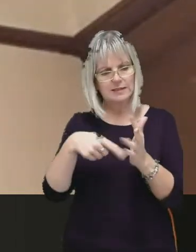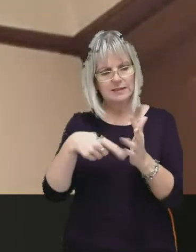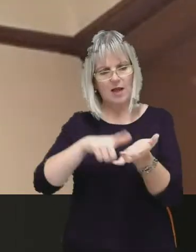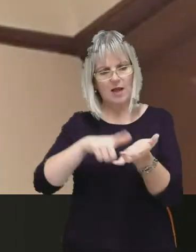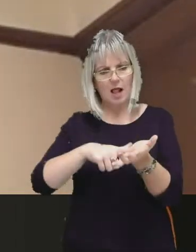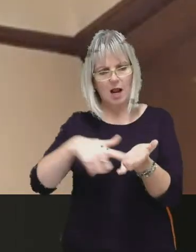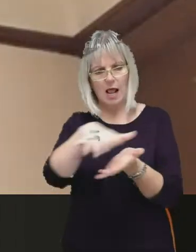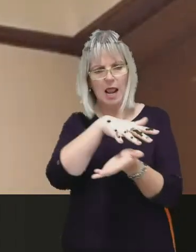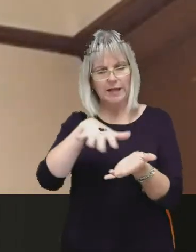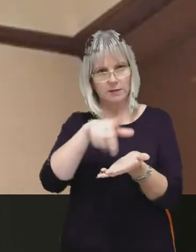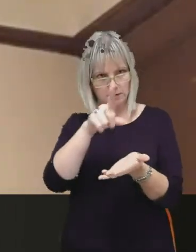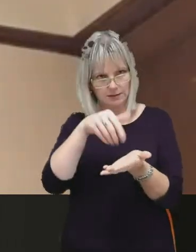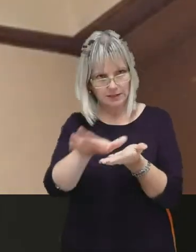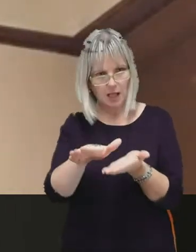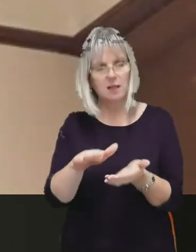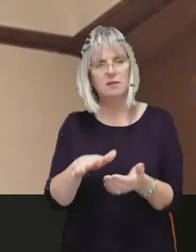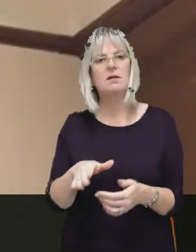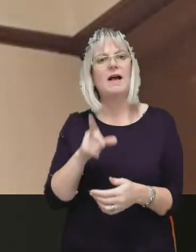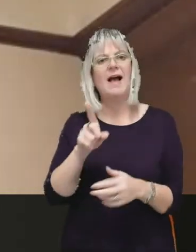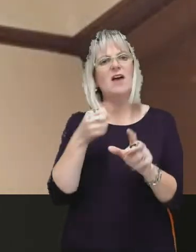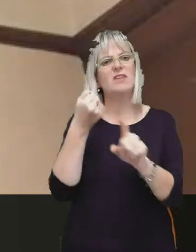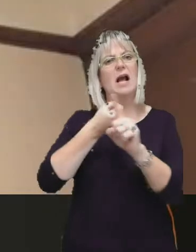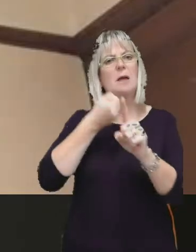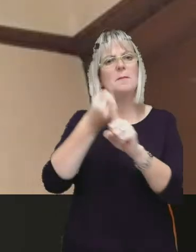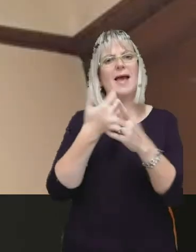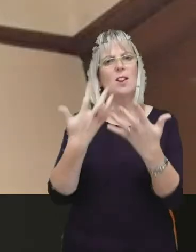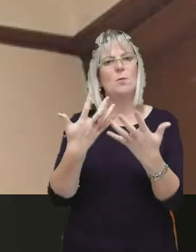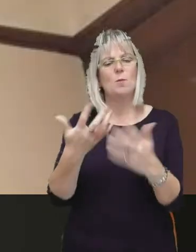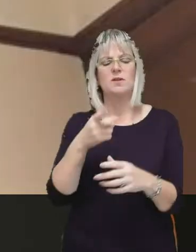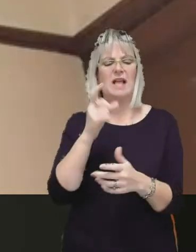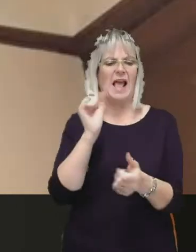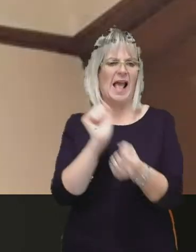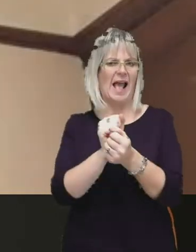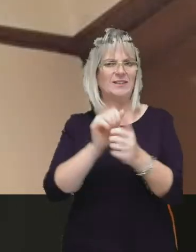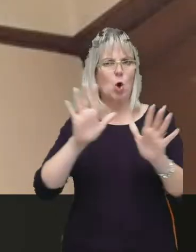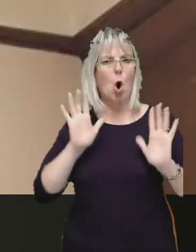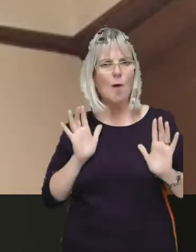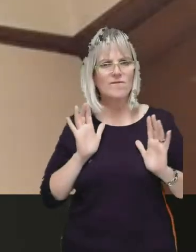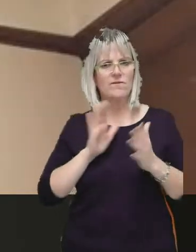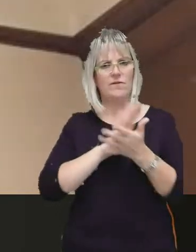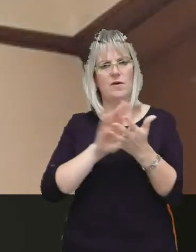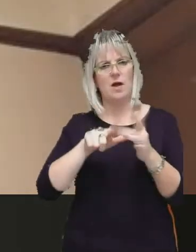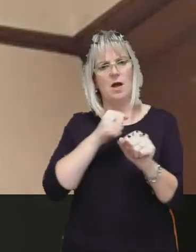Hands Off High Barnet. There's also a few other schemes like Cockfosters,